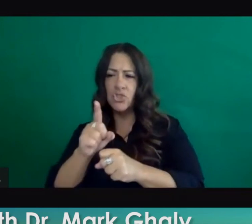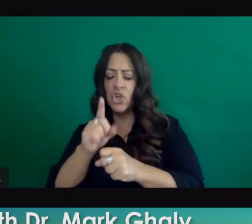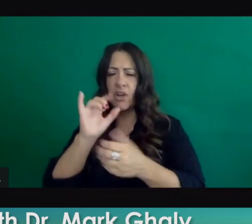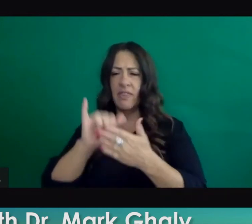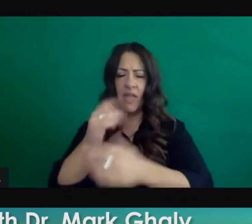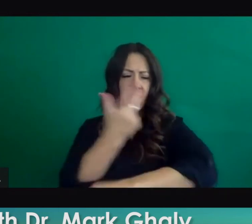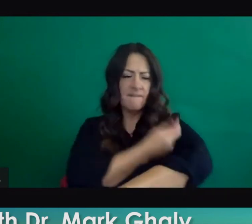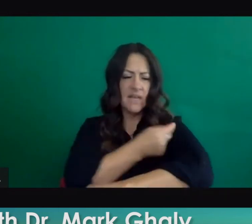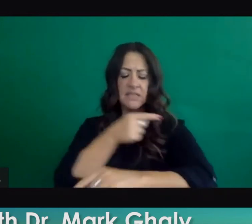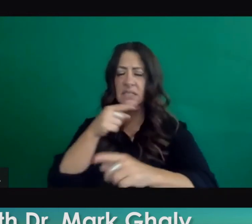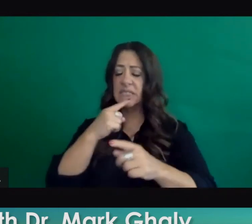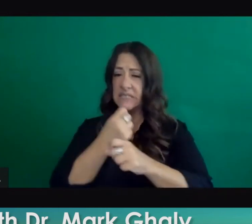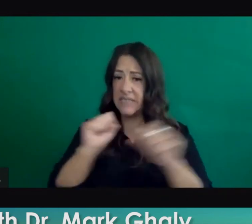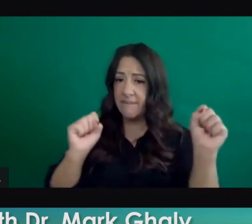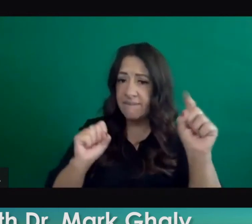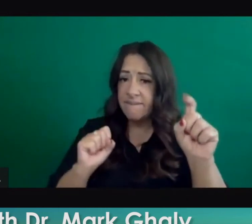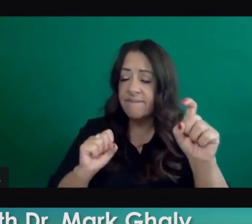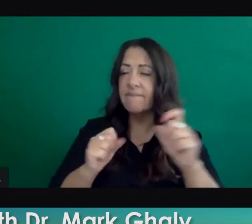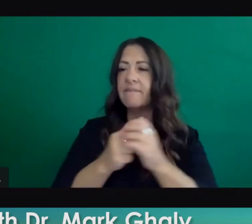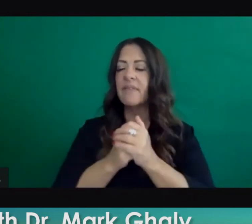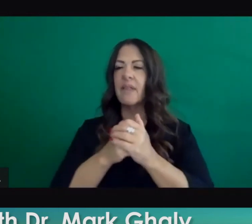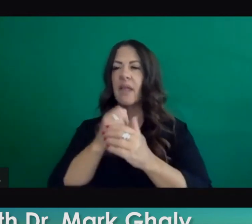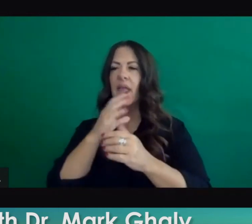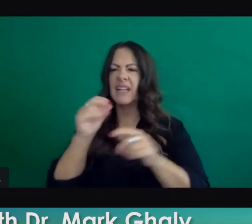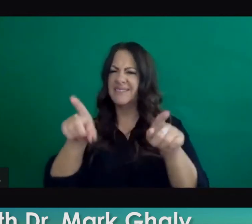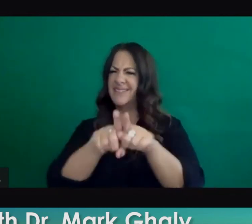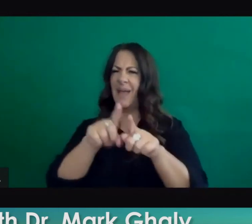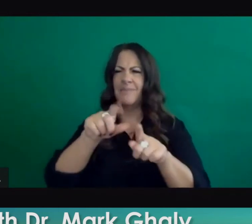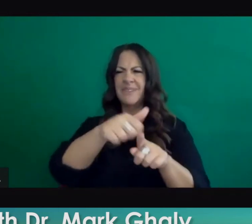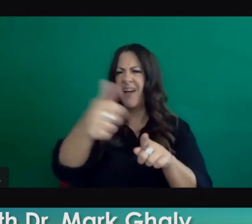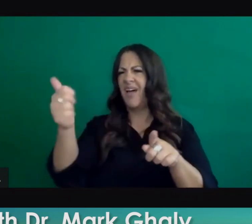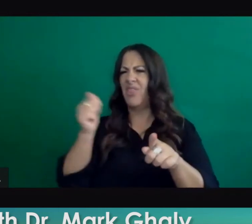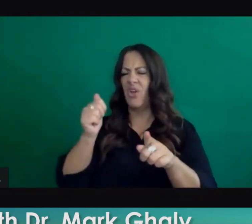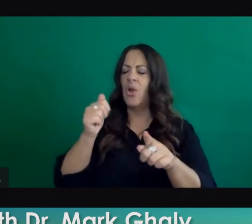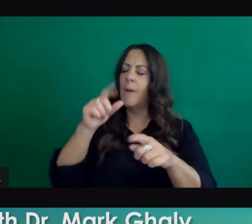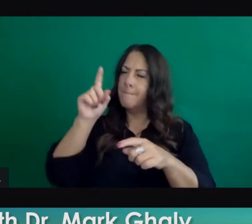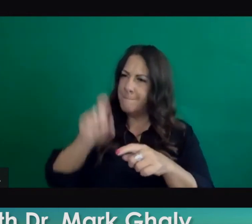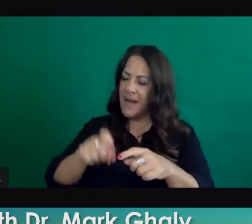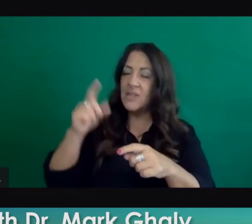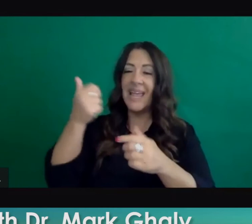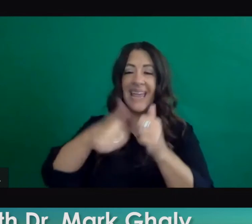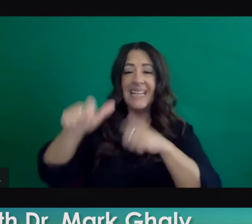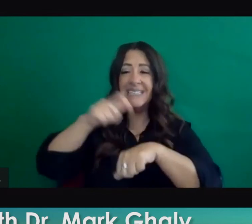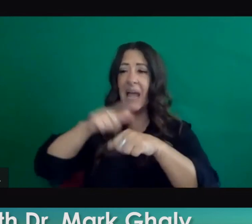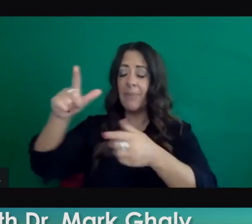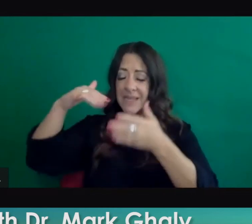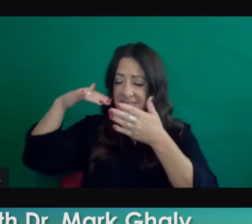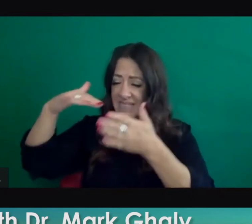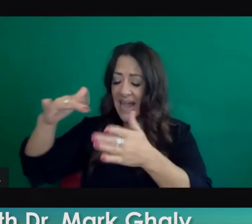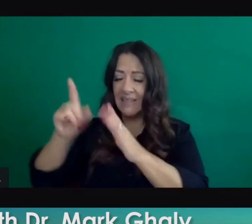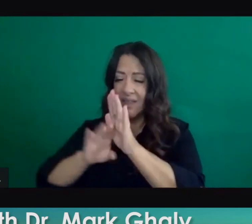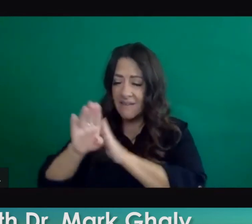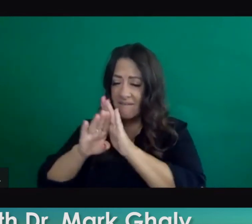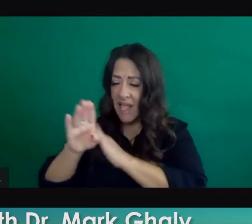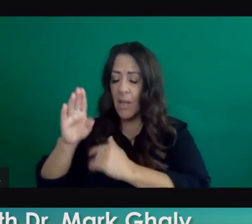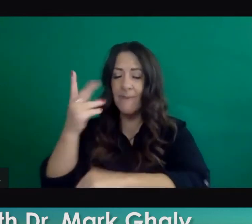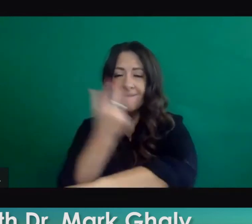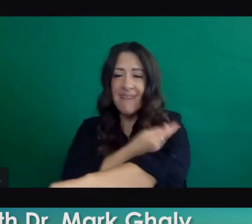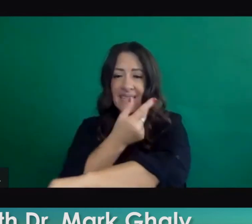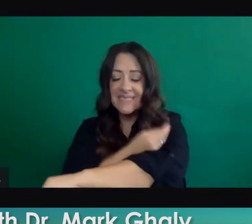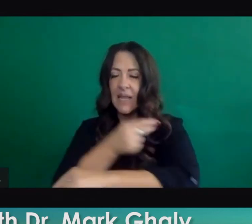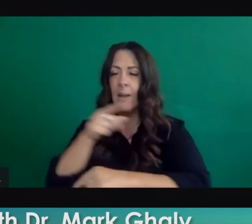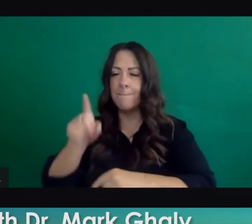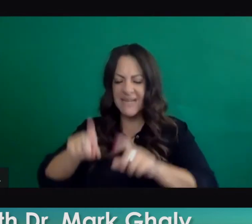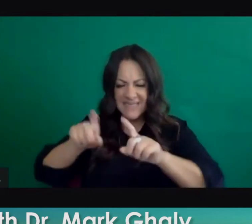protections that this vaccine, as with every vaccine, must go through. We expect that that is going to be done